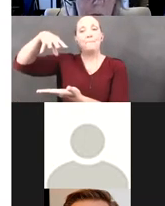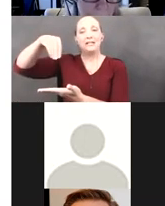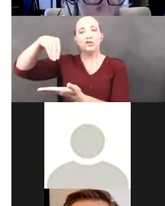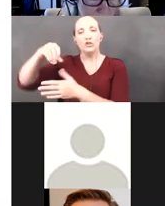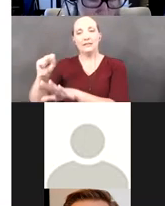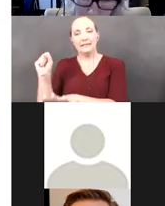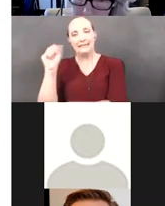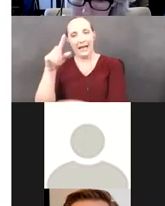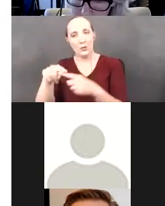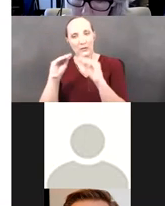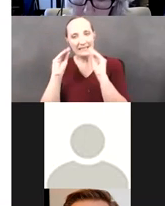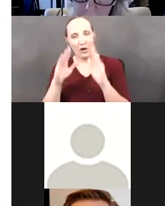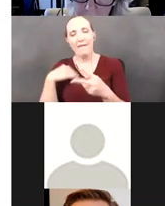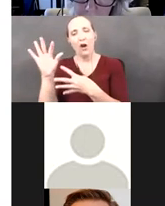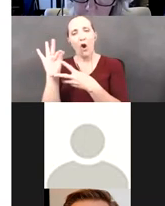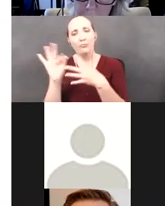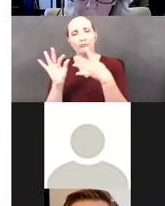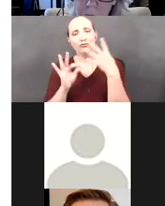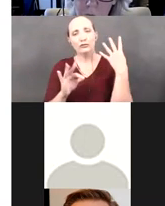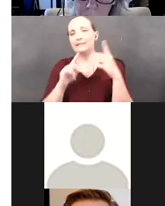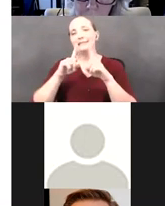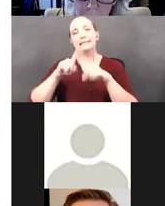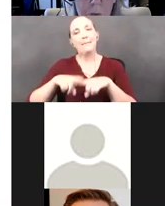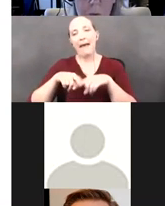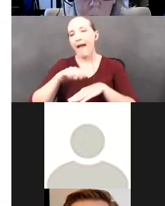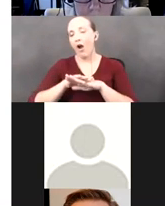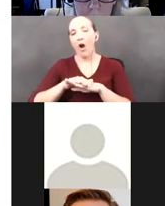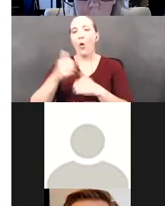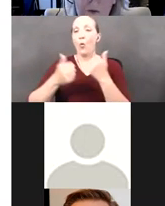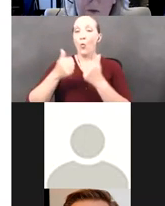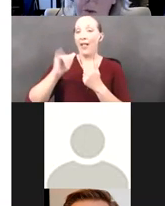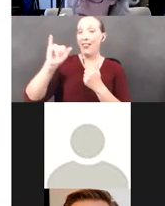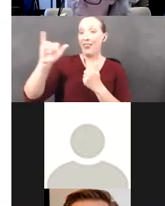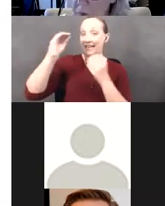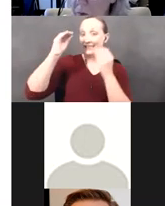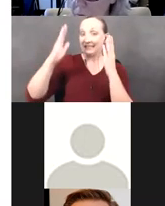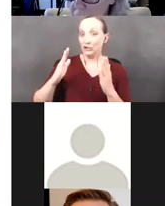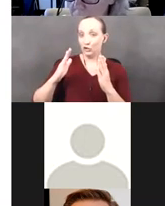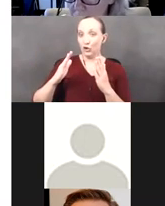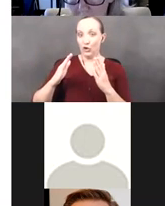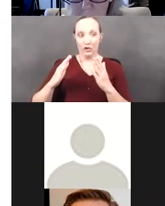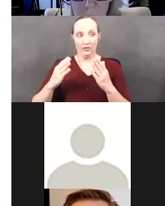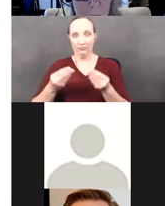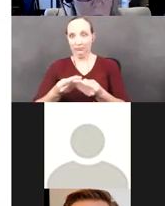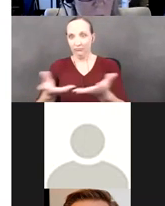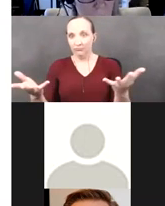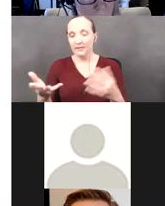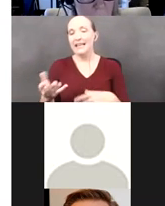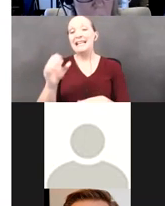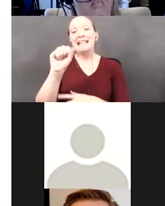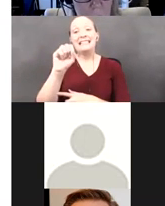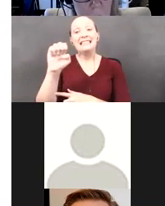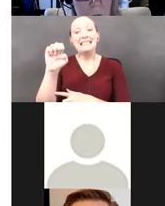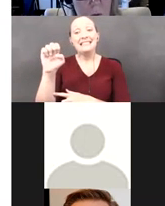teacher. en So el it libro de really does trabajo y depend mandan una foto on what the teacher al pushes maestro. out. Entonces, eso But depende de again, lo que Seesaw is esté only for students utilizando